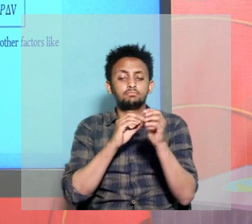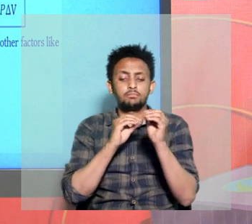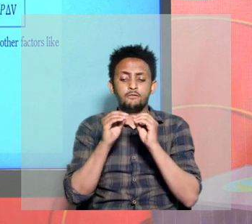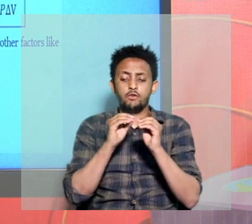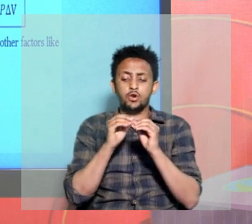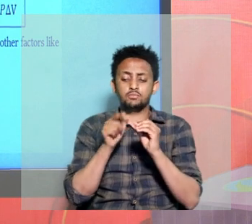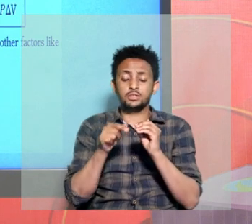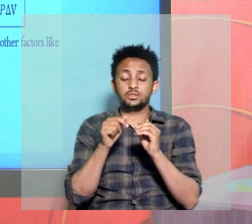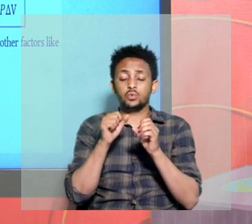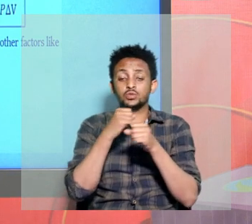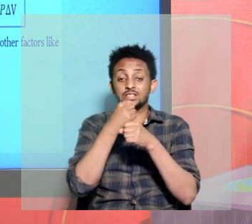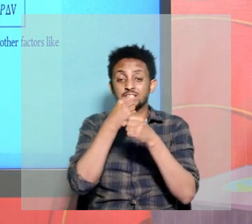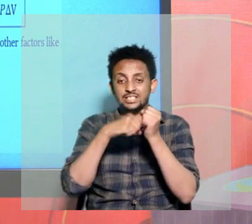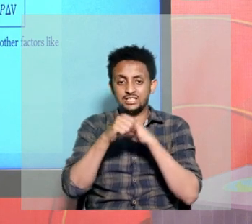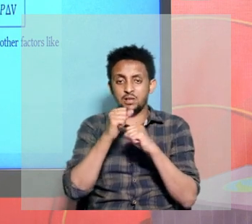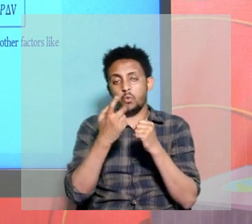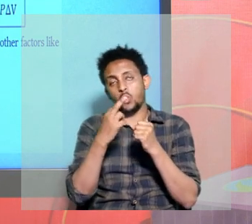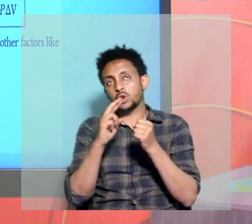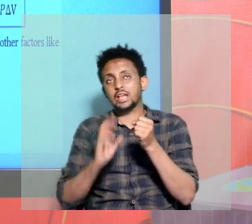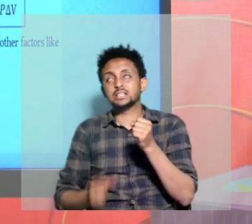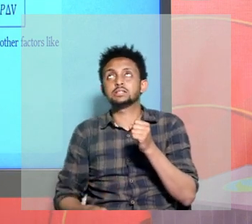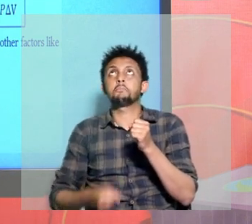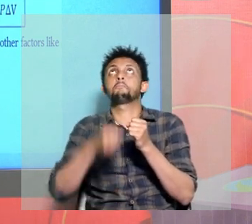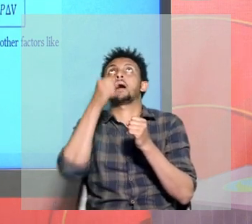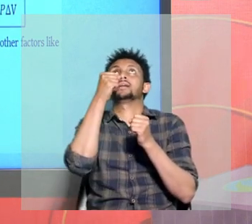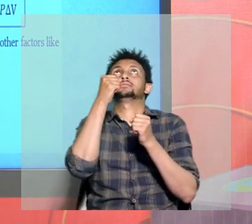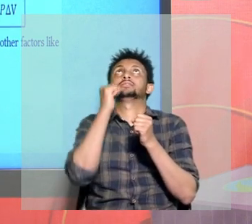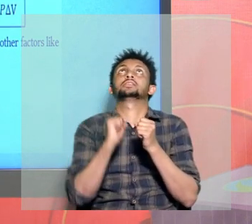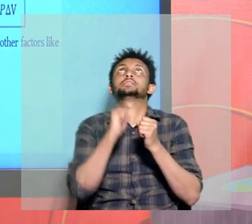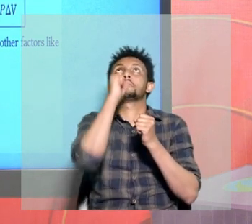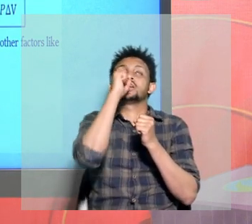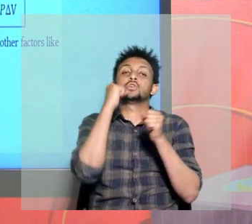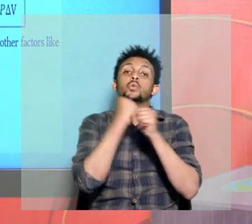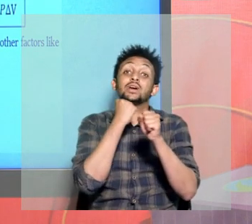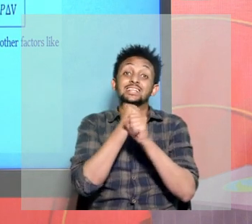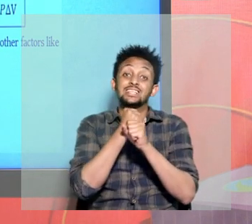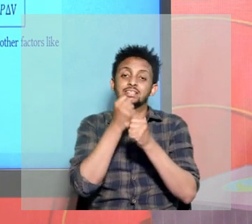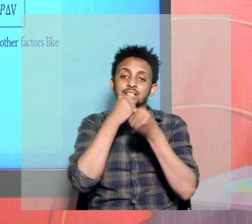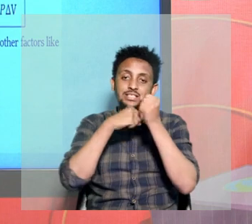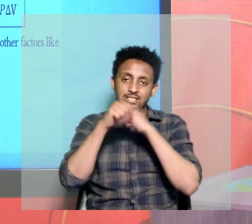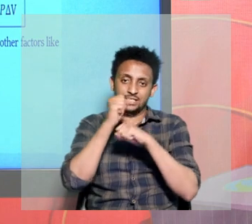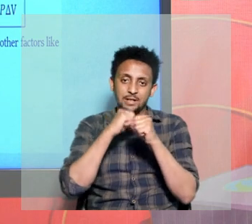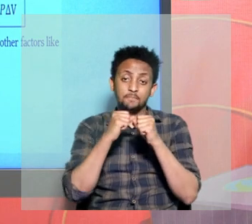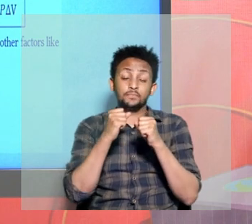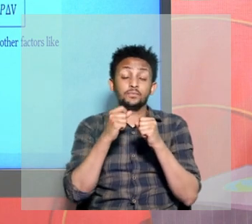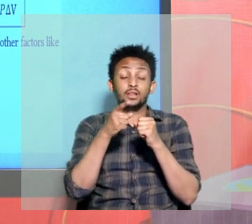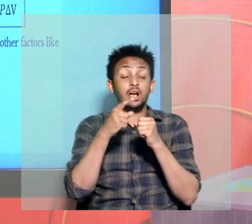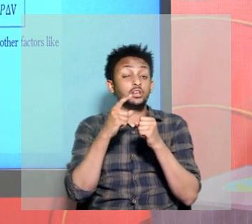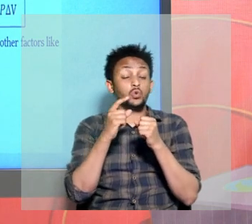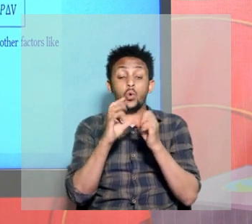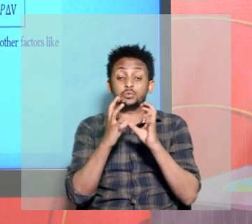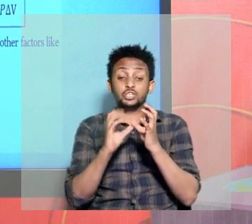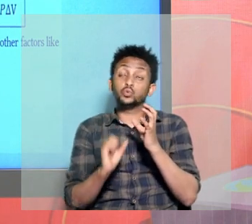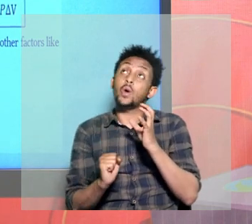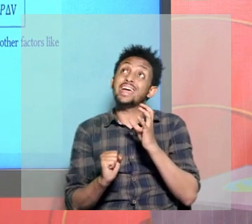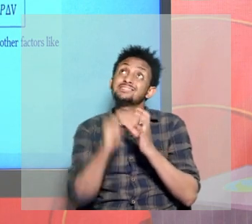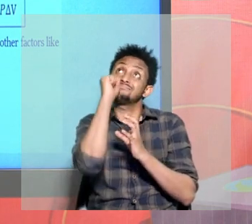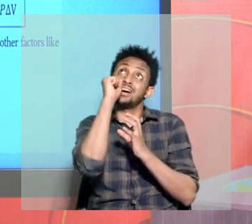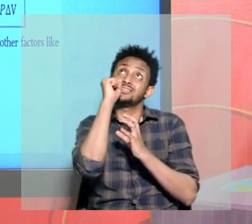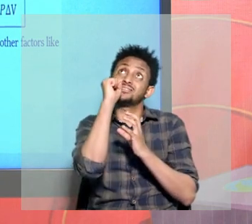the system might be, or it might expand so that it might be work done by the system. Actually, as the object is